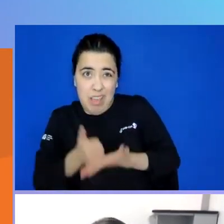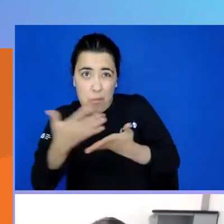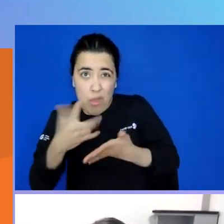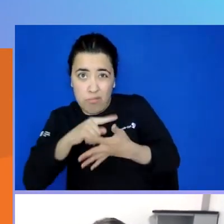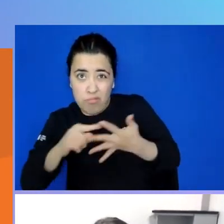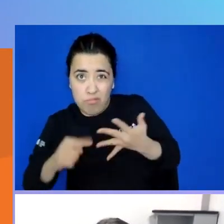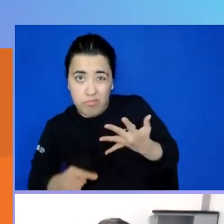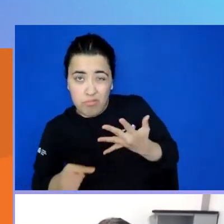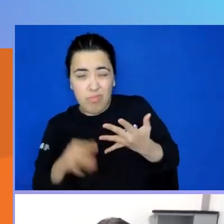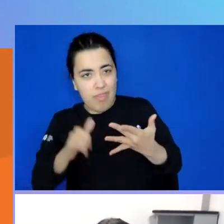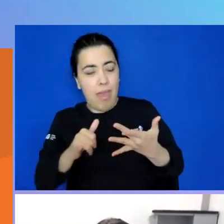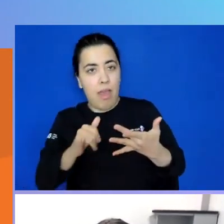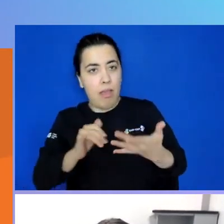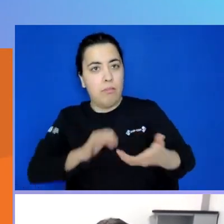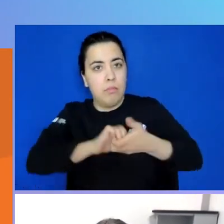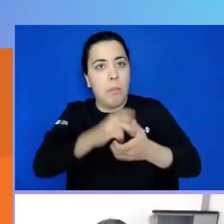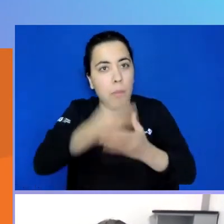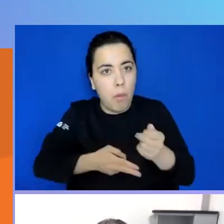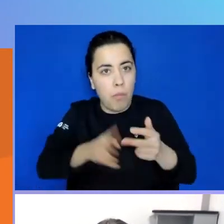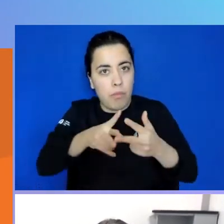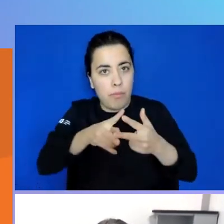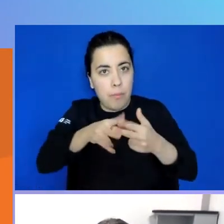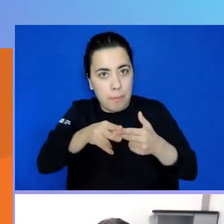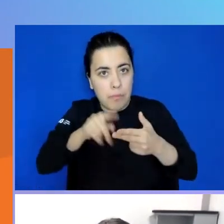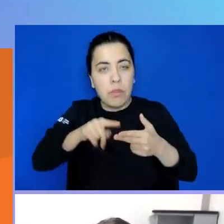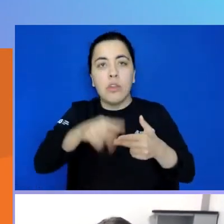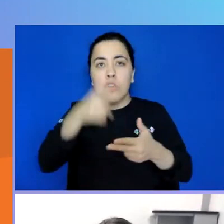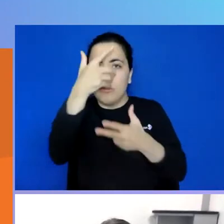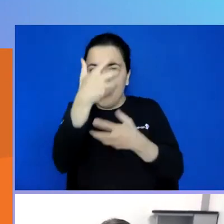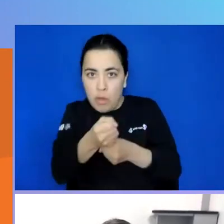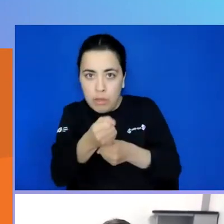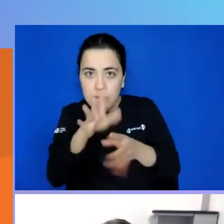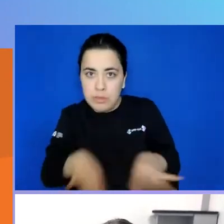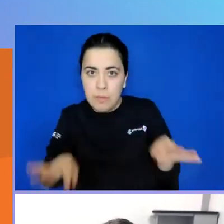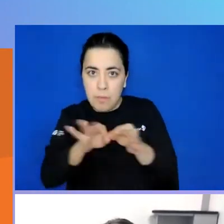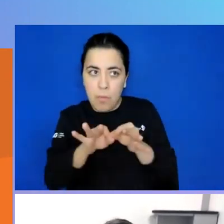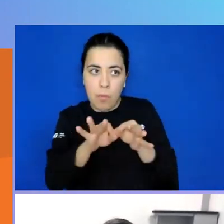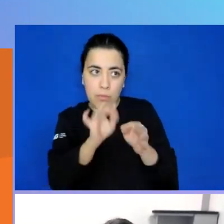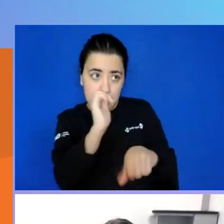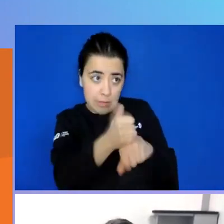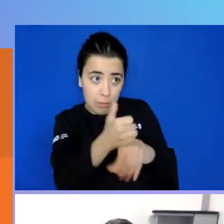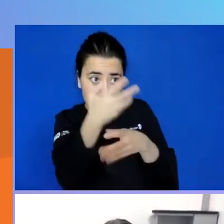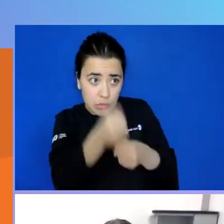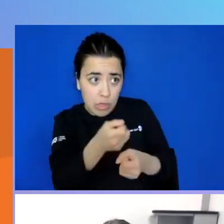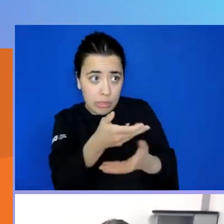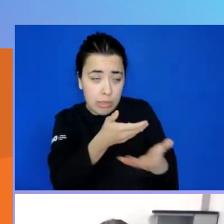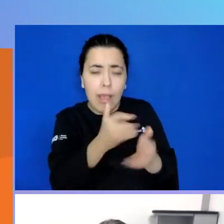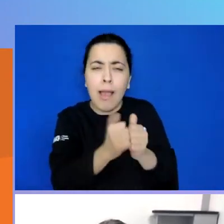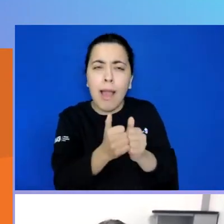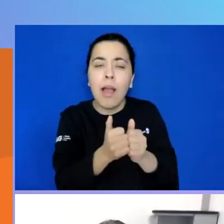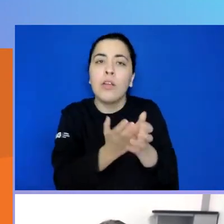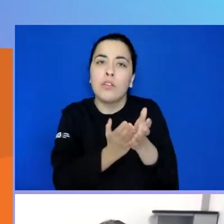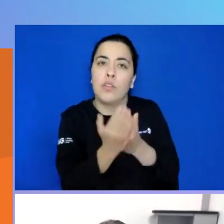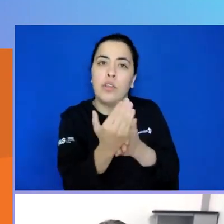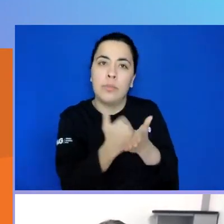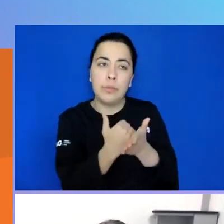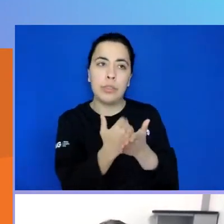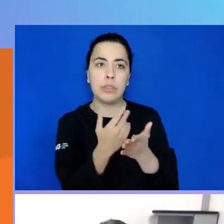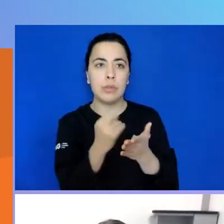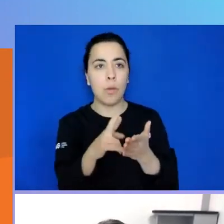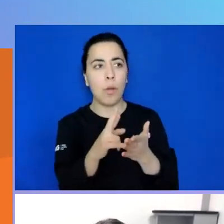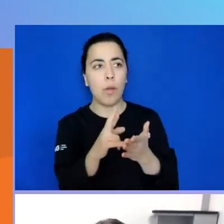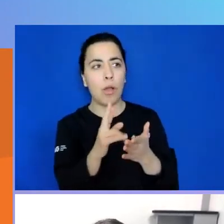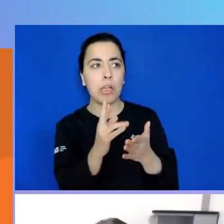That's the whole point of change management, is establishing trust. And you can do that by practicing transparency and